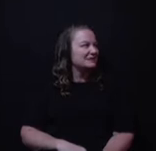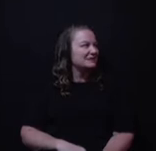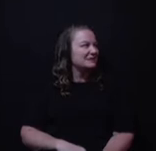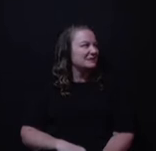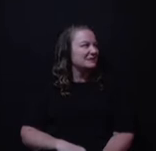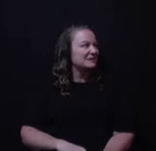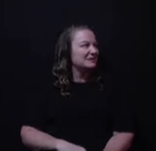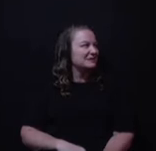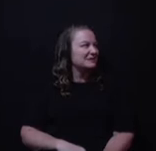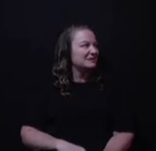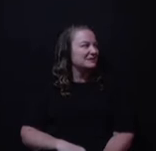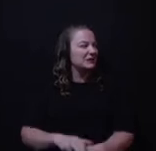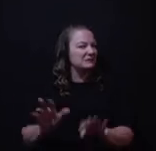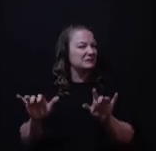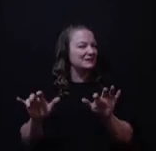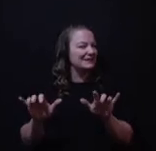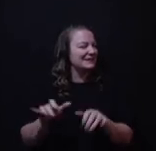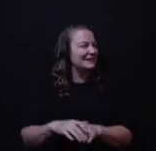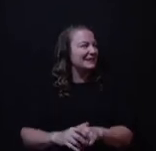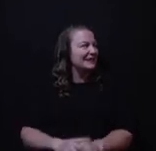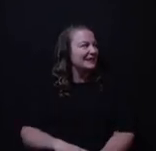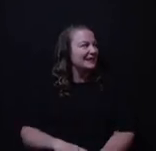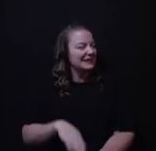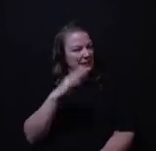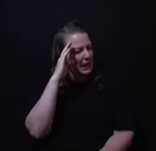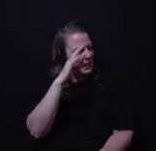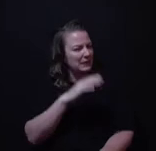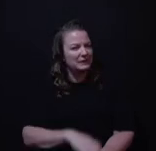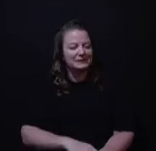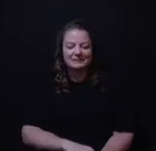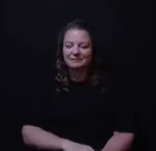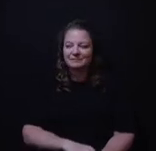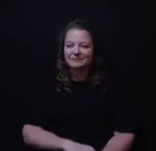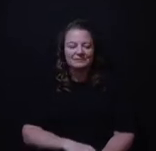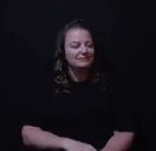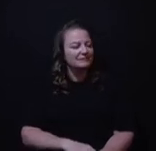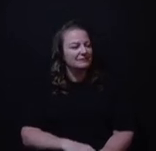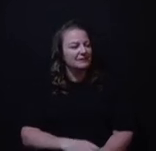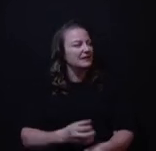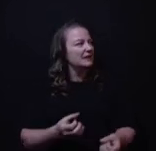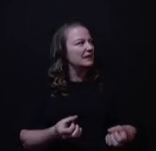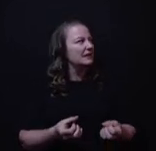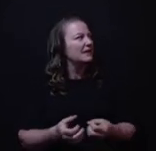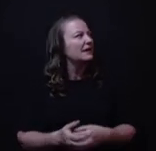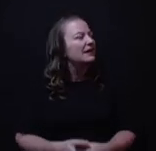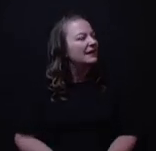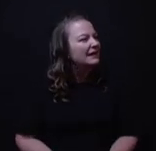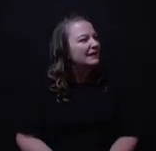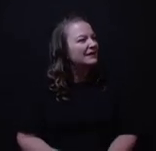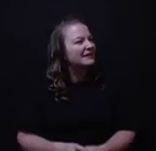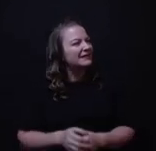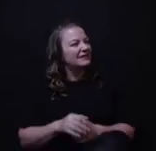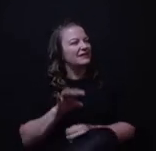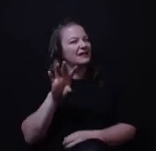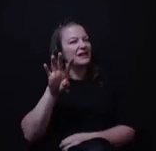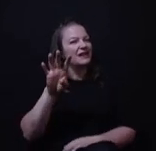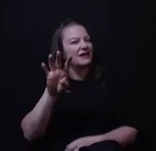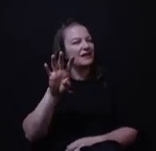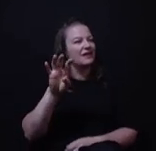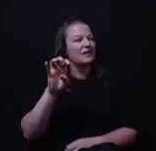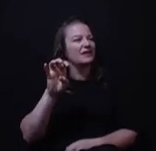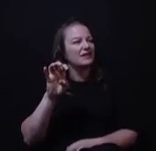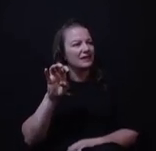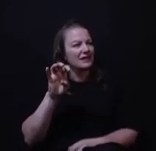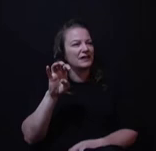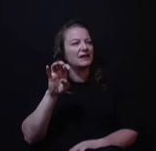Hit that A again, will you? Hey, Chris, how many cycles per second is that? 440. 440 cycles per